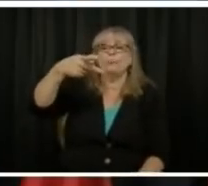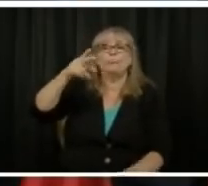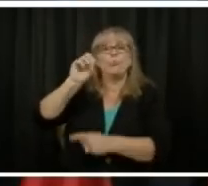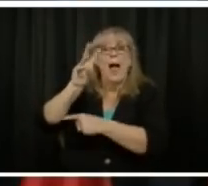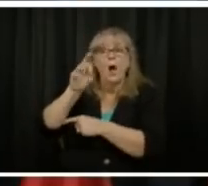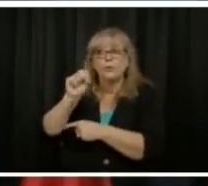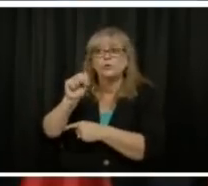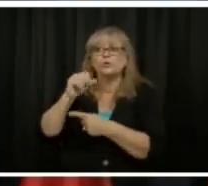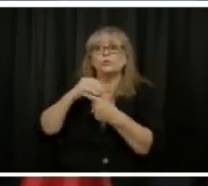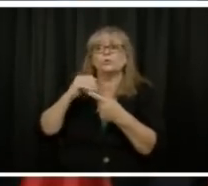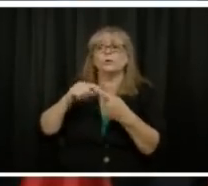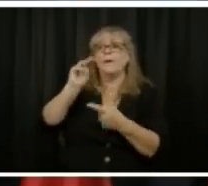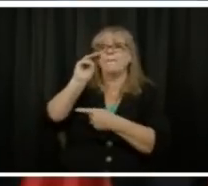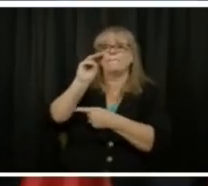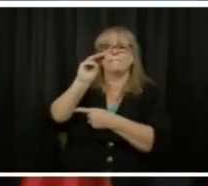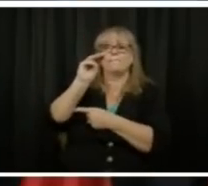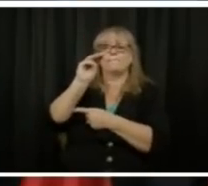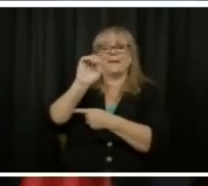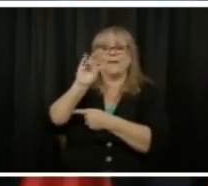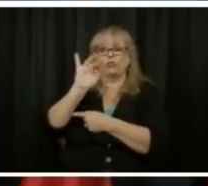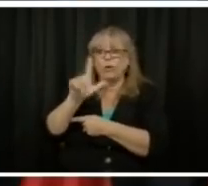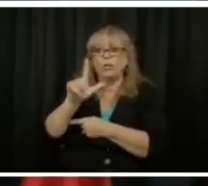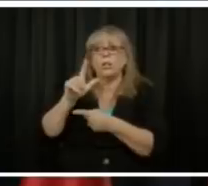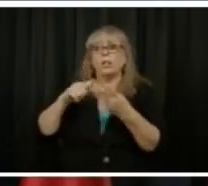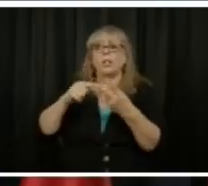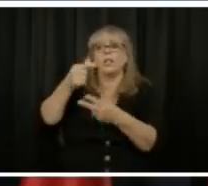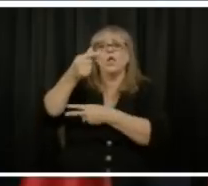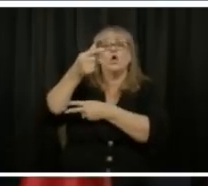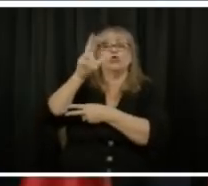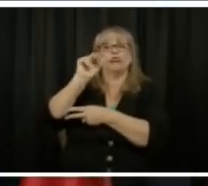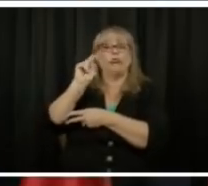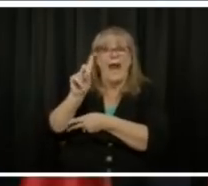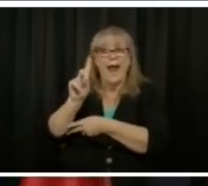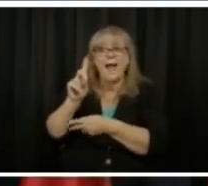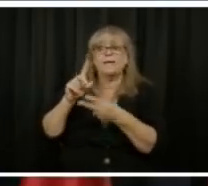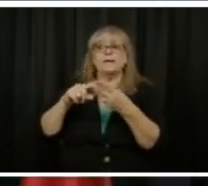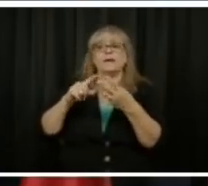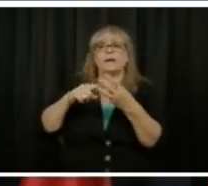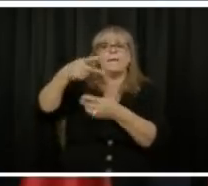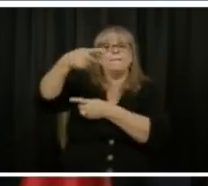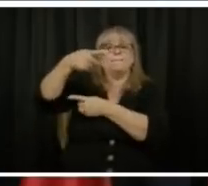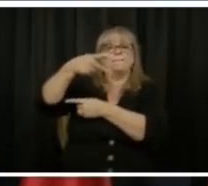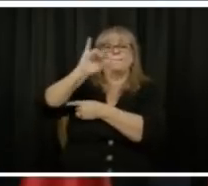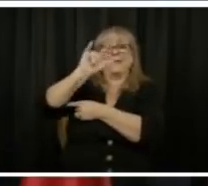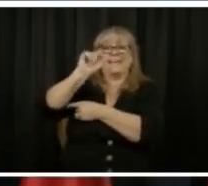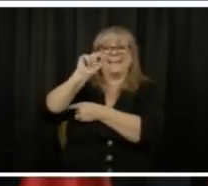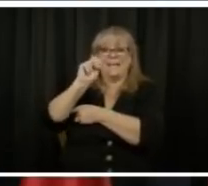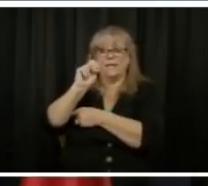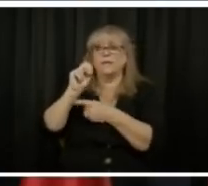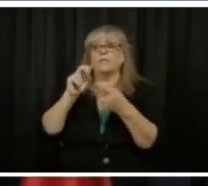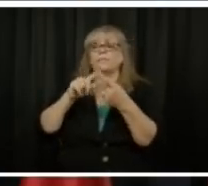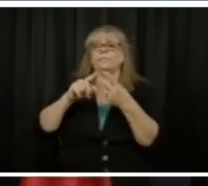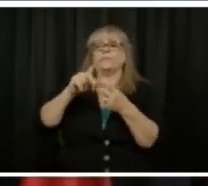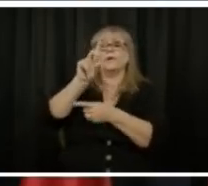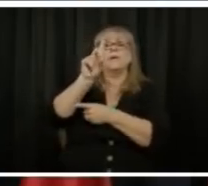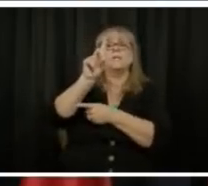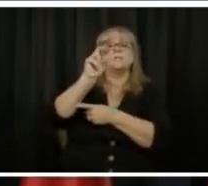El Paso, Eagle, Pitkin, Garfield, Douglas, Denver, Custer,